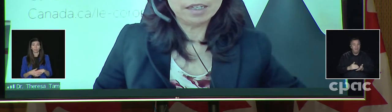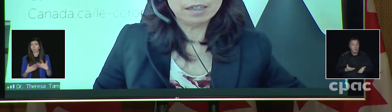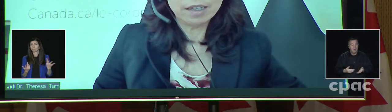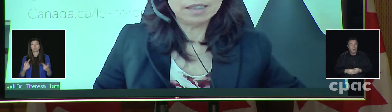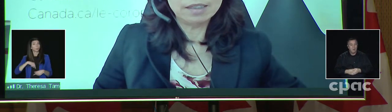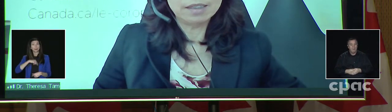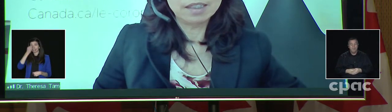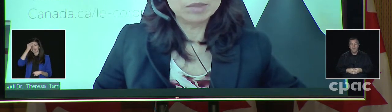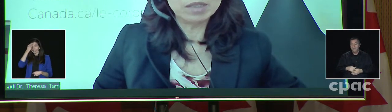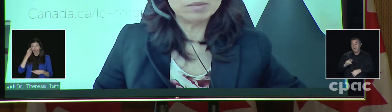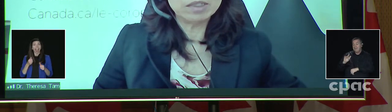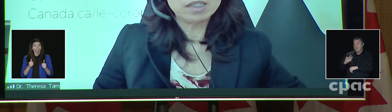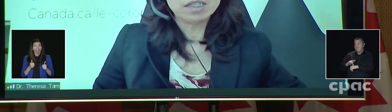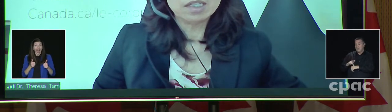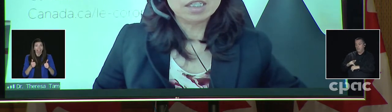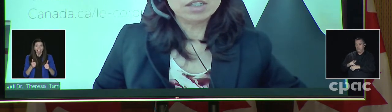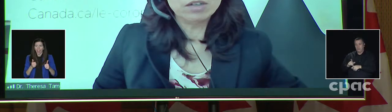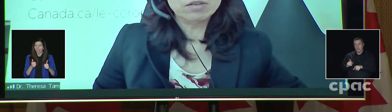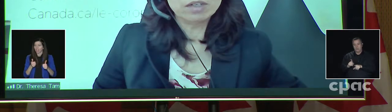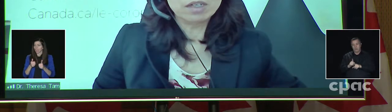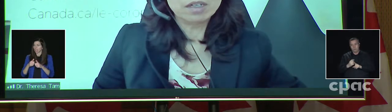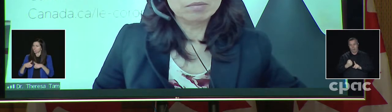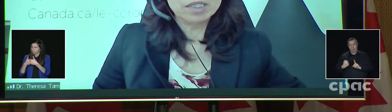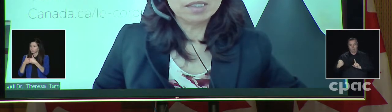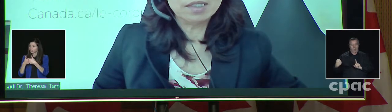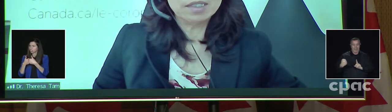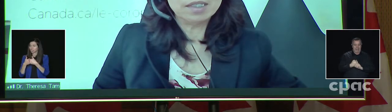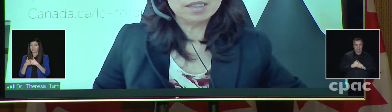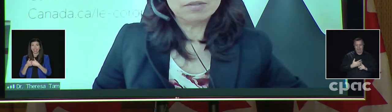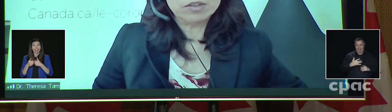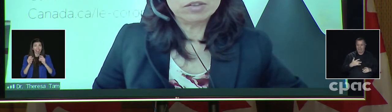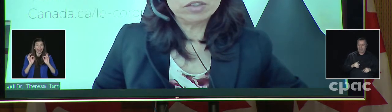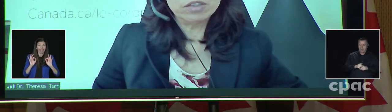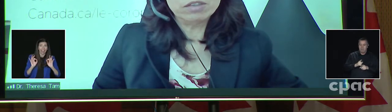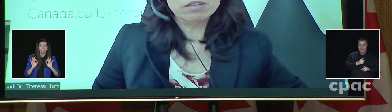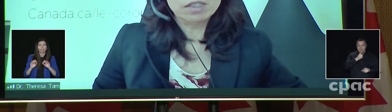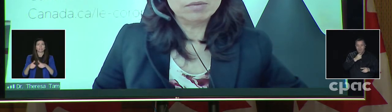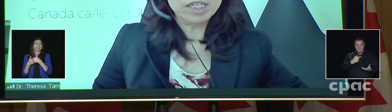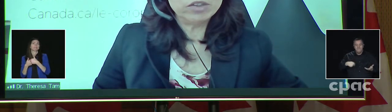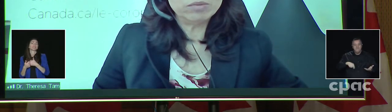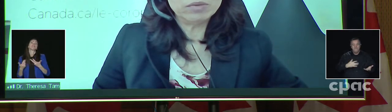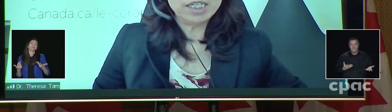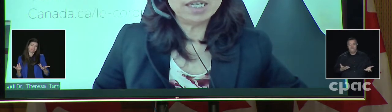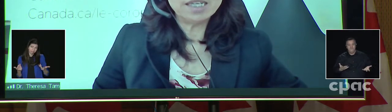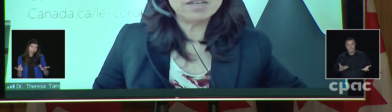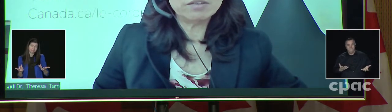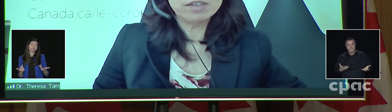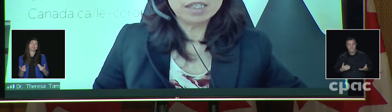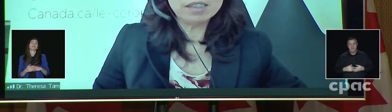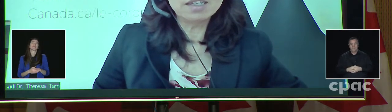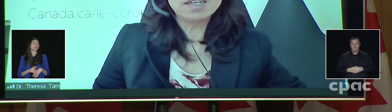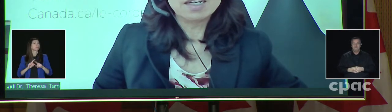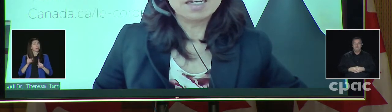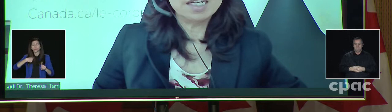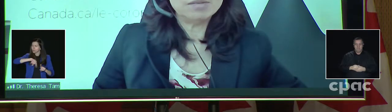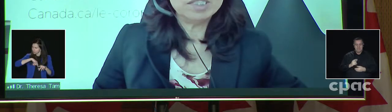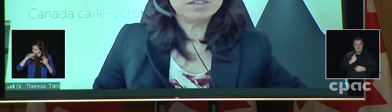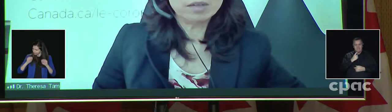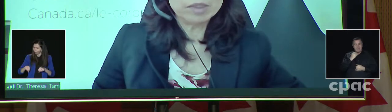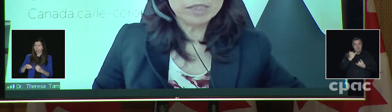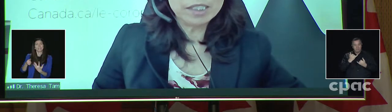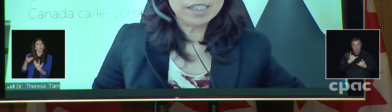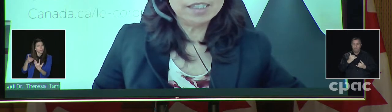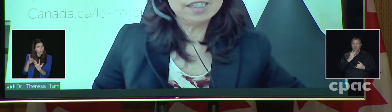deck. And sometimes, it is difficult to imagine, but we can get through this. I am